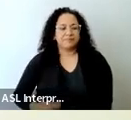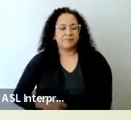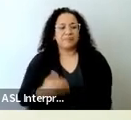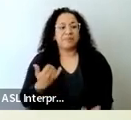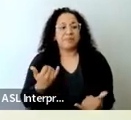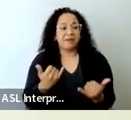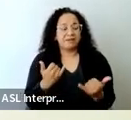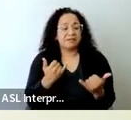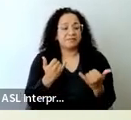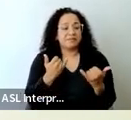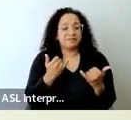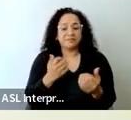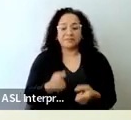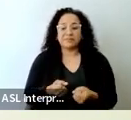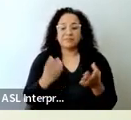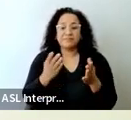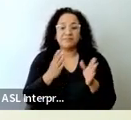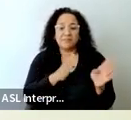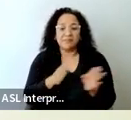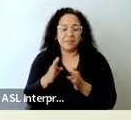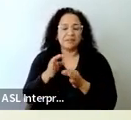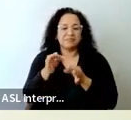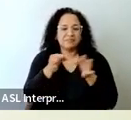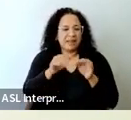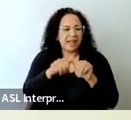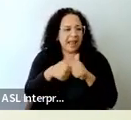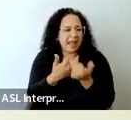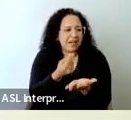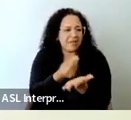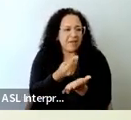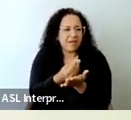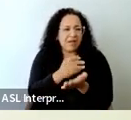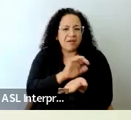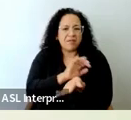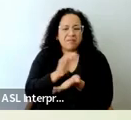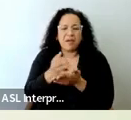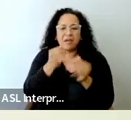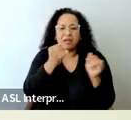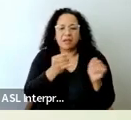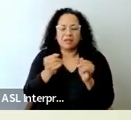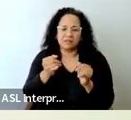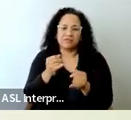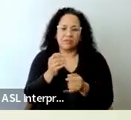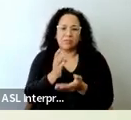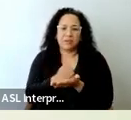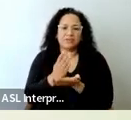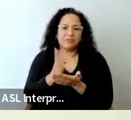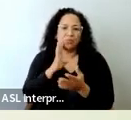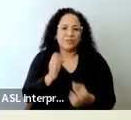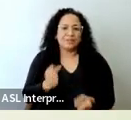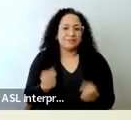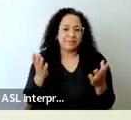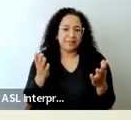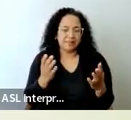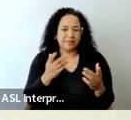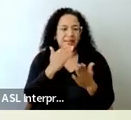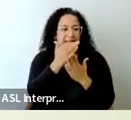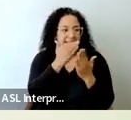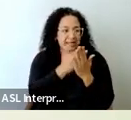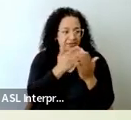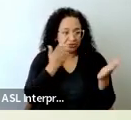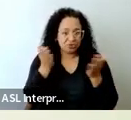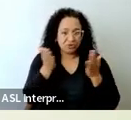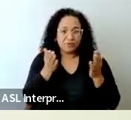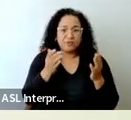Now, the spending plan lays out how the dollar amount in an individual's budget will be spent. It lists the services,